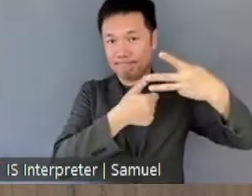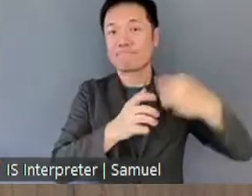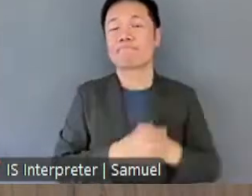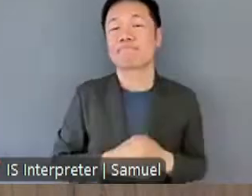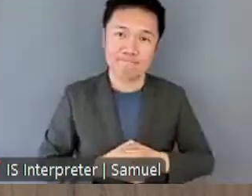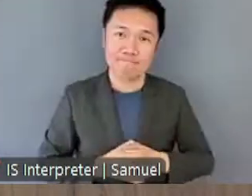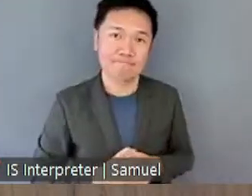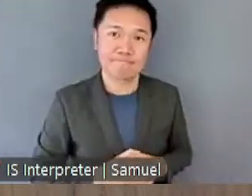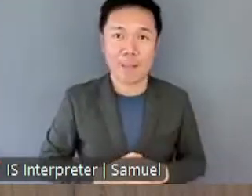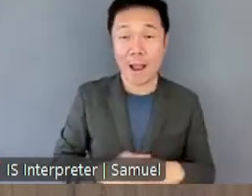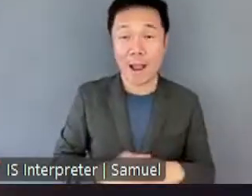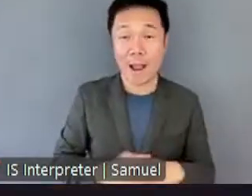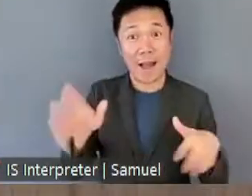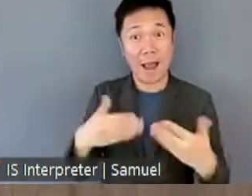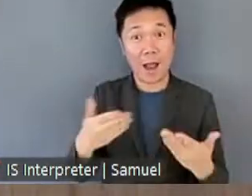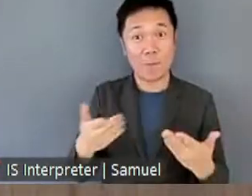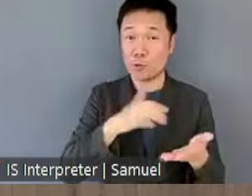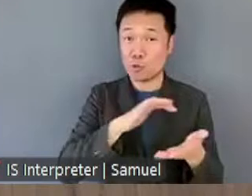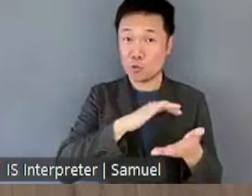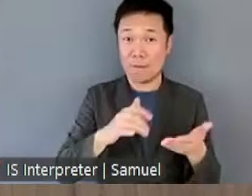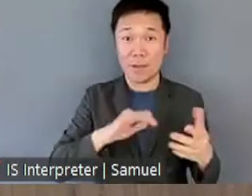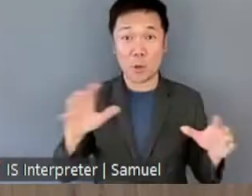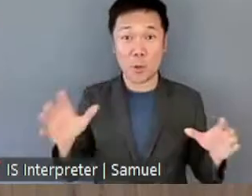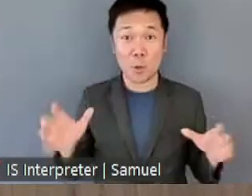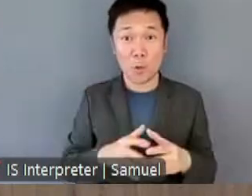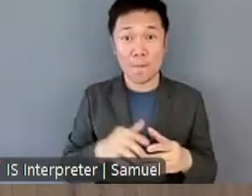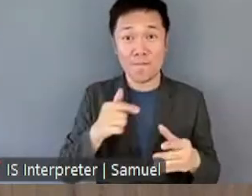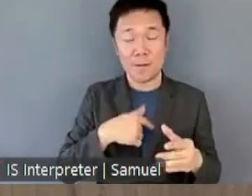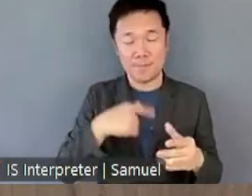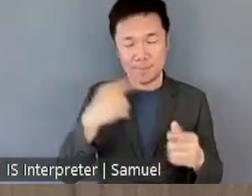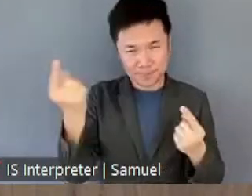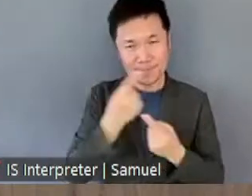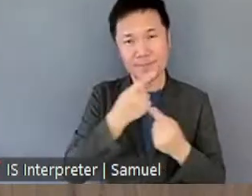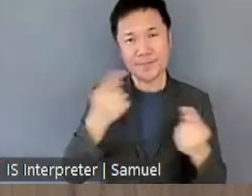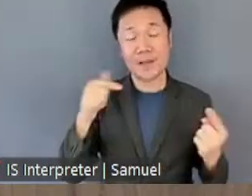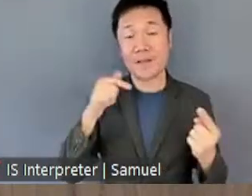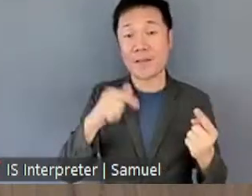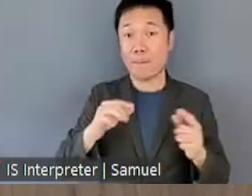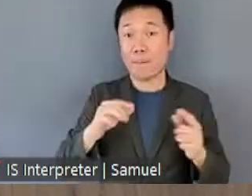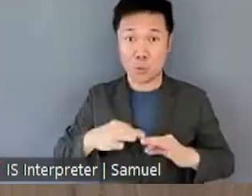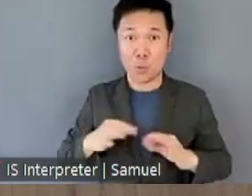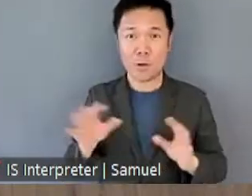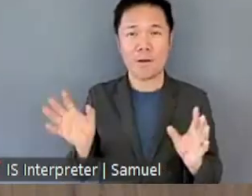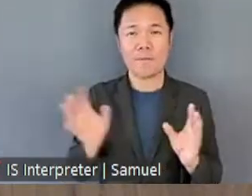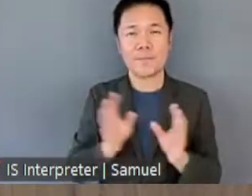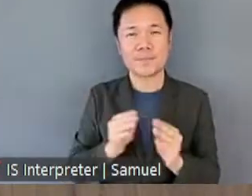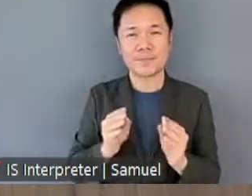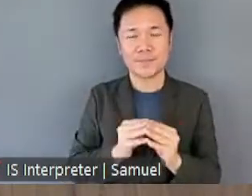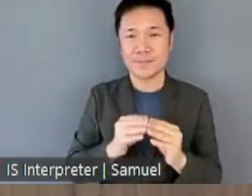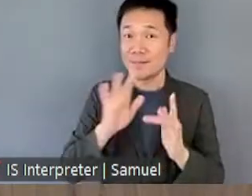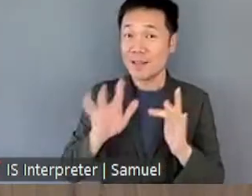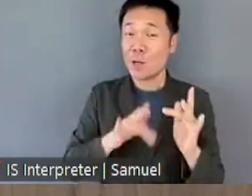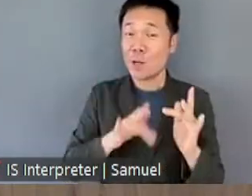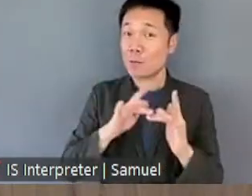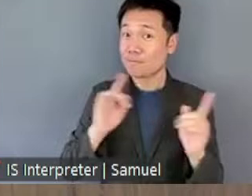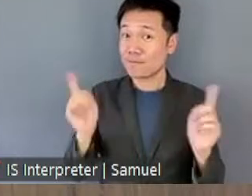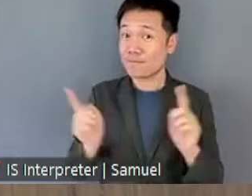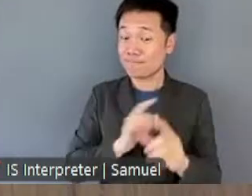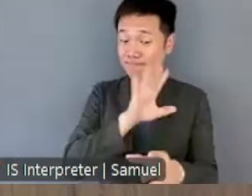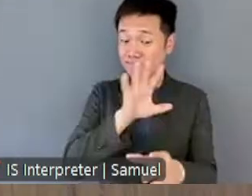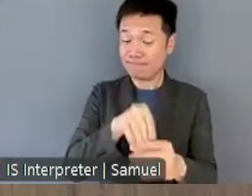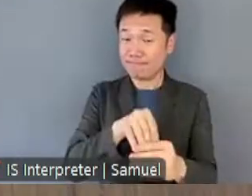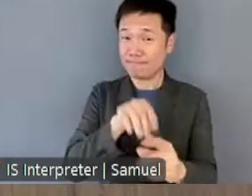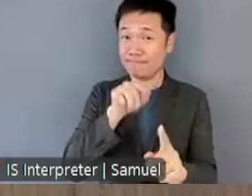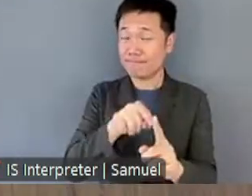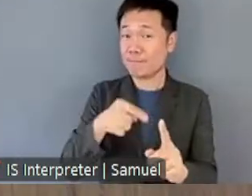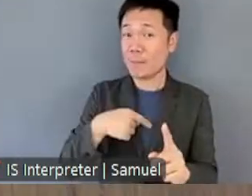An informal drafting group meeting on the declaration of the Asia-Pacific Ministerial Conference on Digital Inclusion and Transformation was formed in